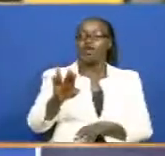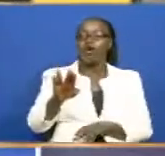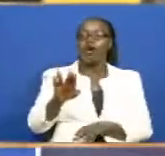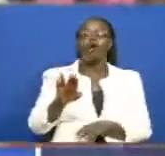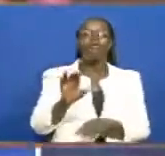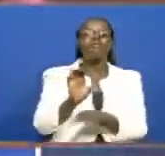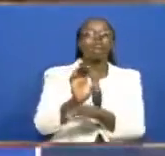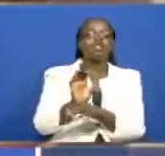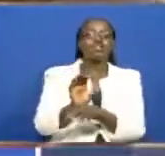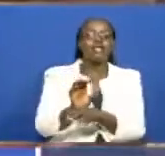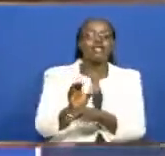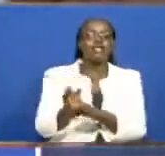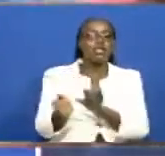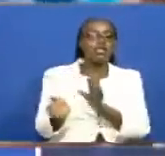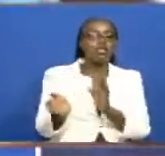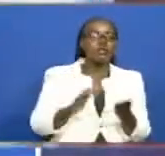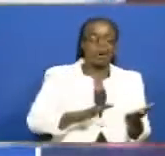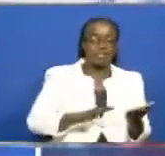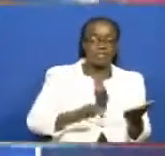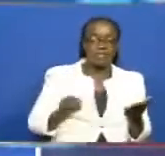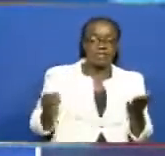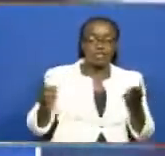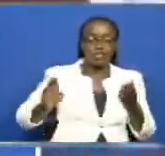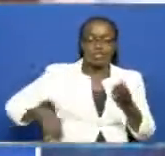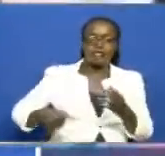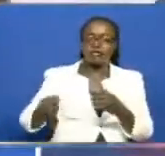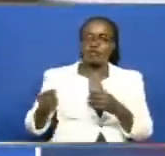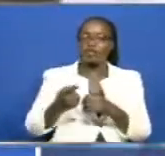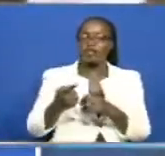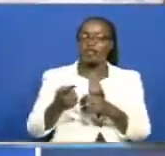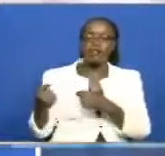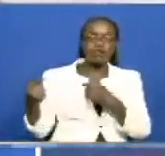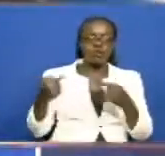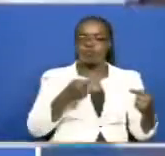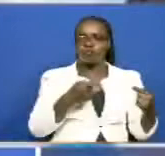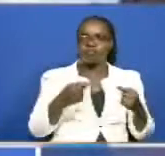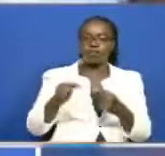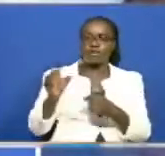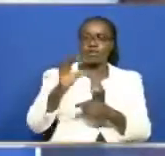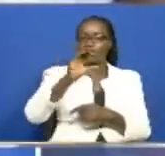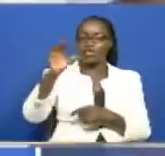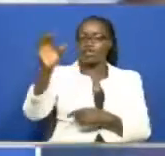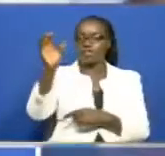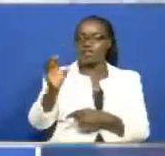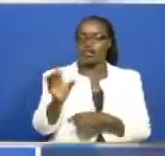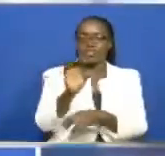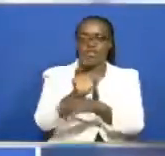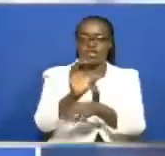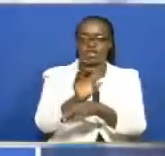who died last month during clashes at their God Kwero Calvary Church.